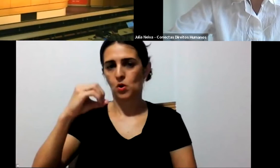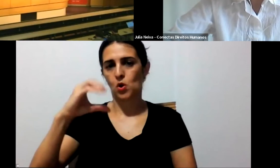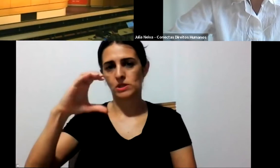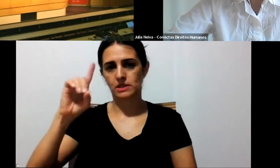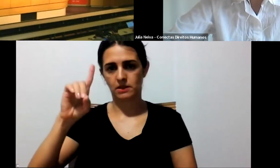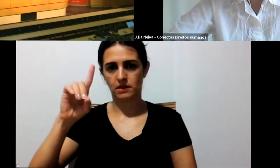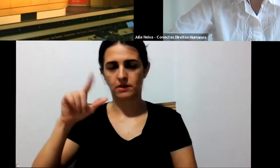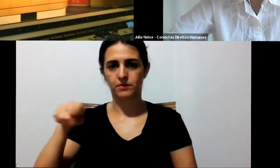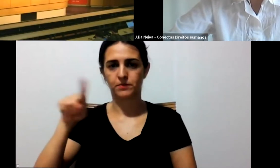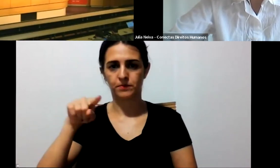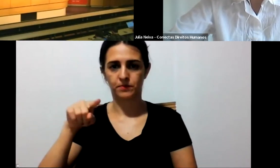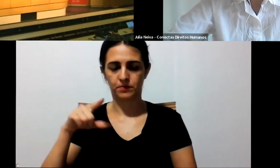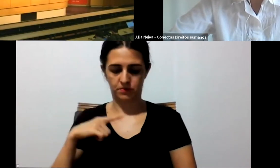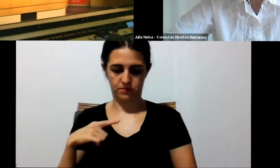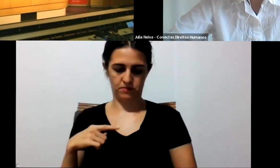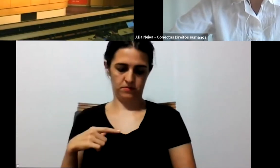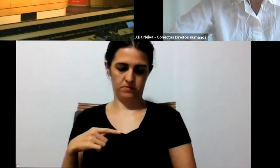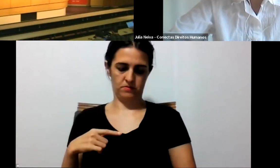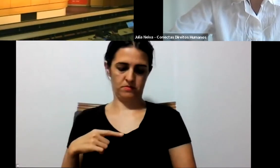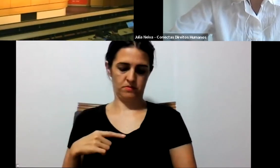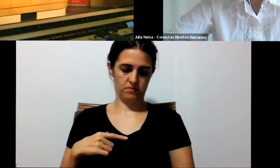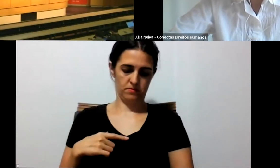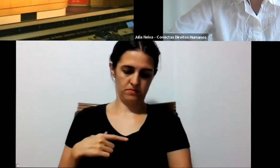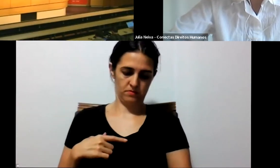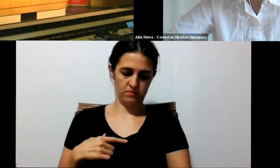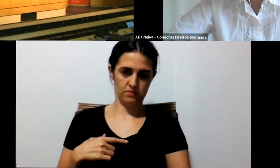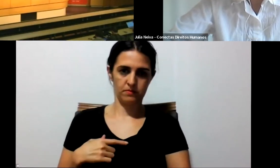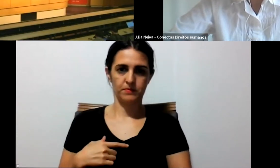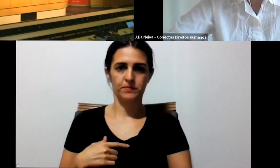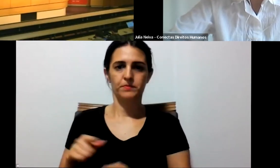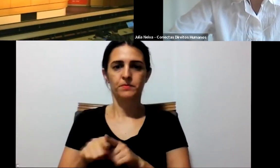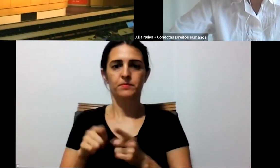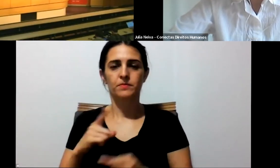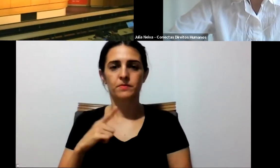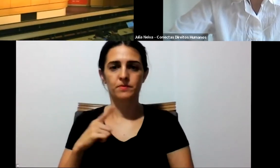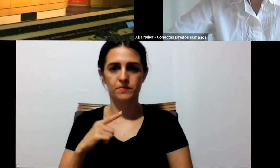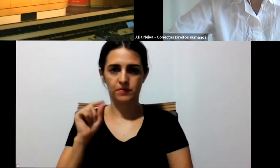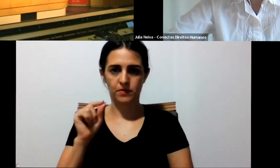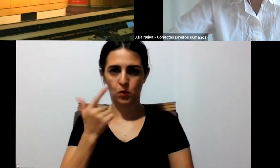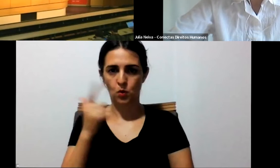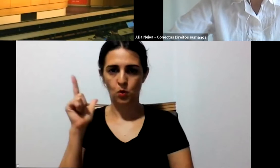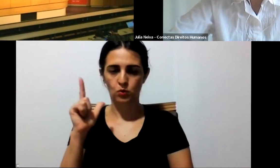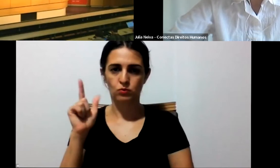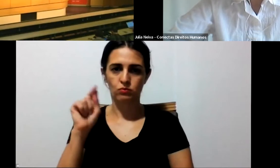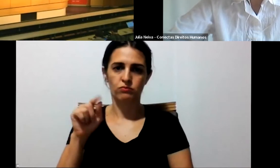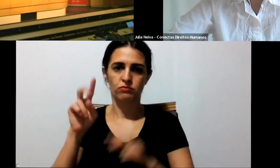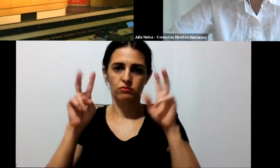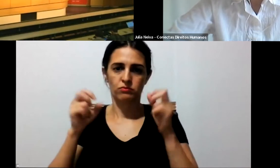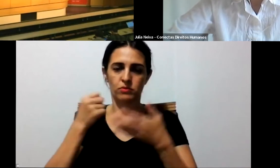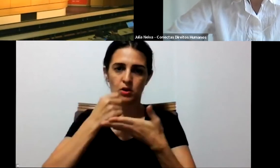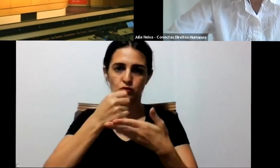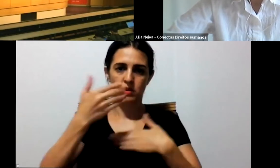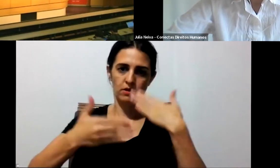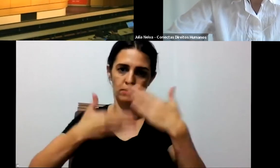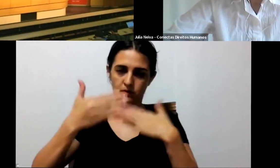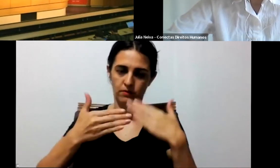in international development aid. And so Mexico, Chile, Costa Rica, they are not members of that committee. Of course, to